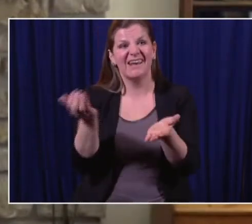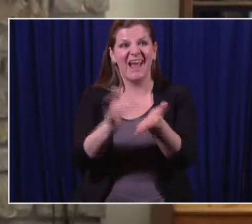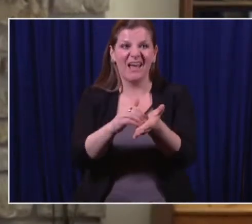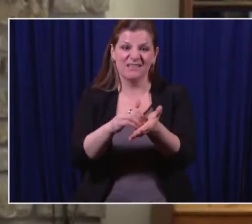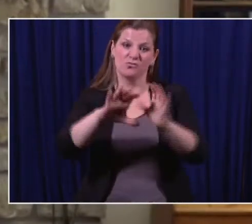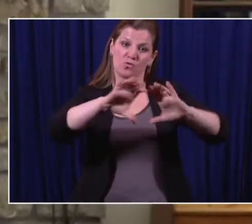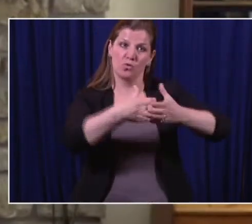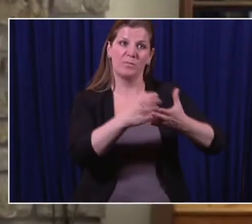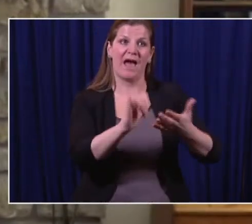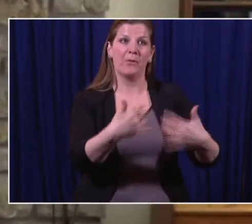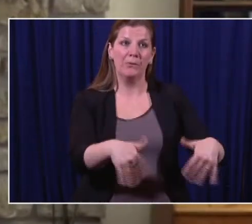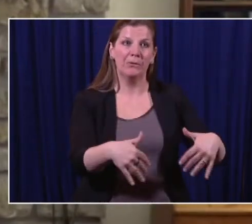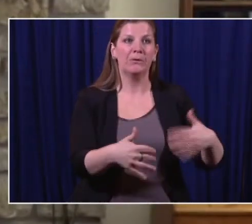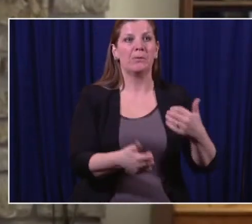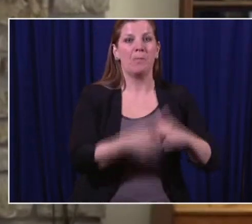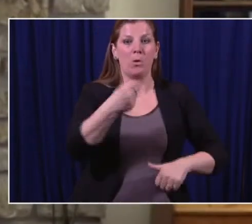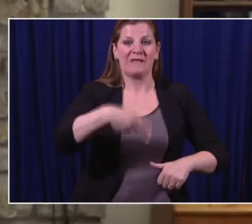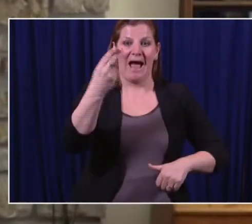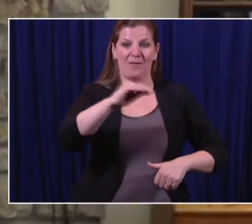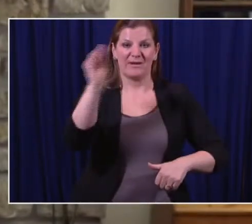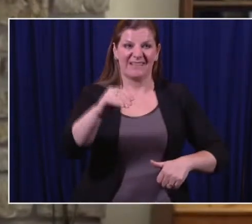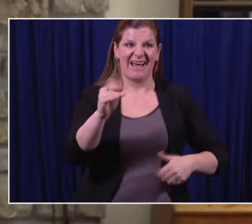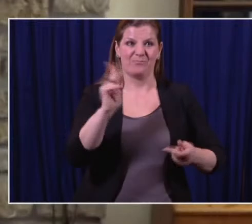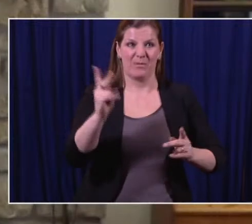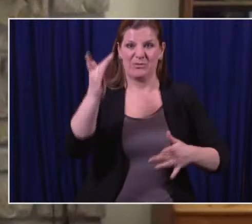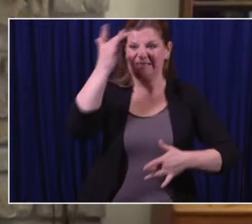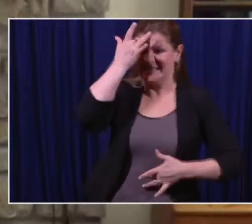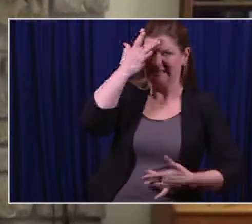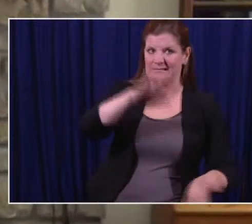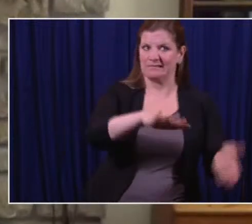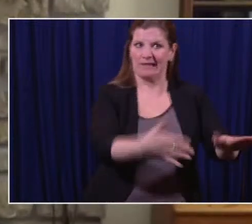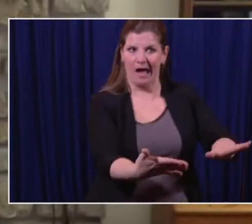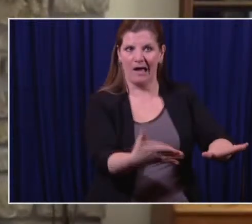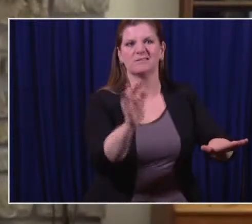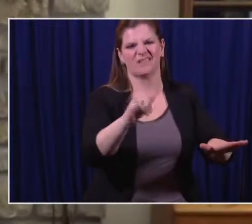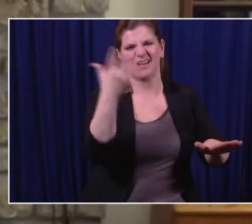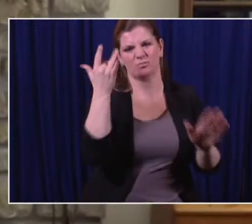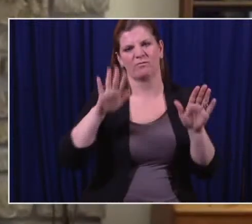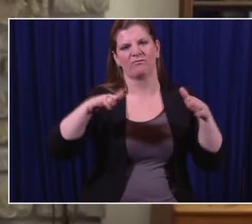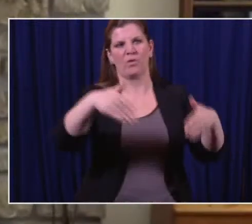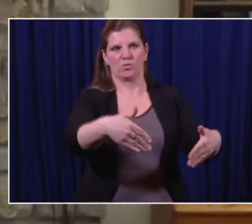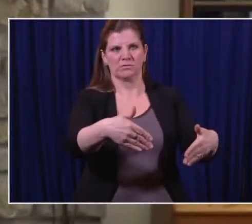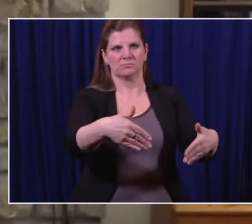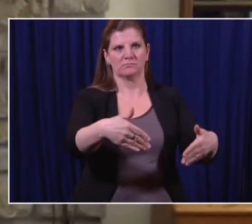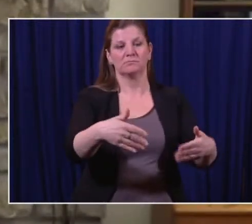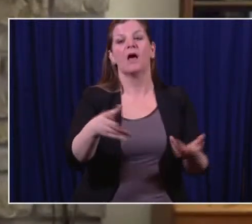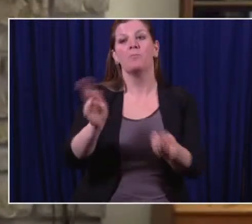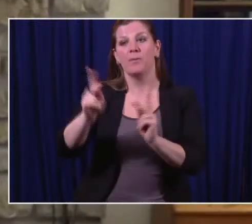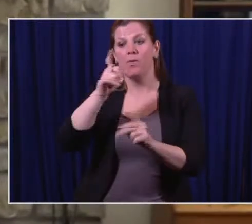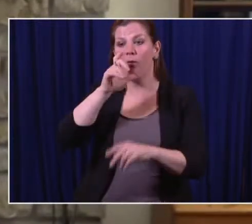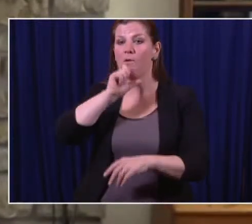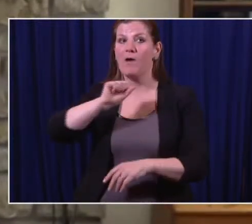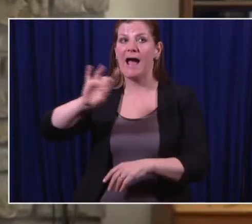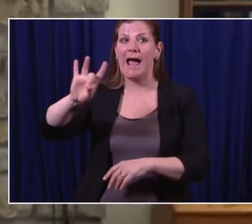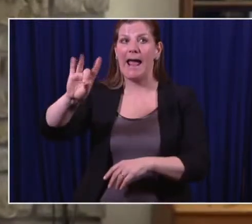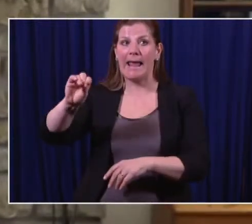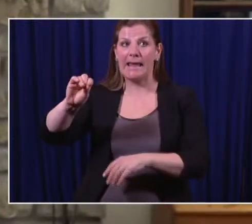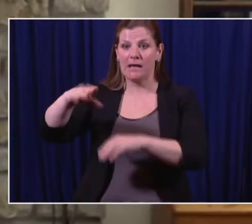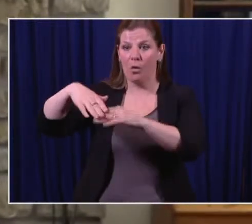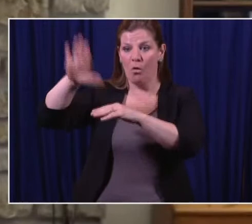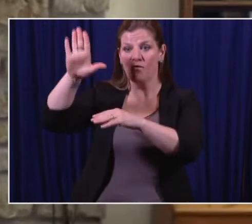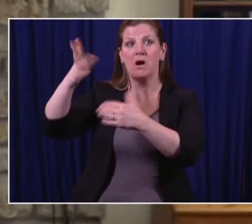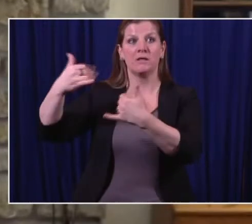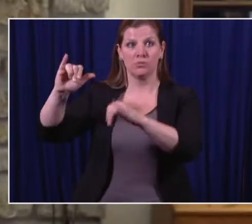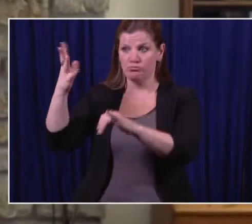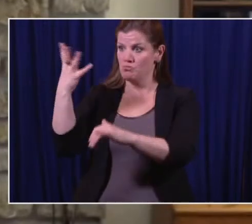So with almost 60% of those who are 80 years of age and older, we're doing pretty well, but we know we still have a